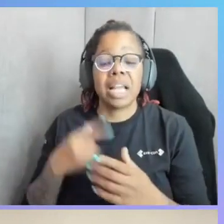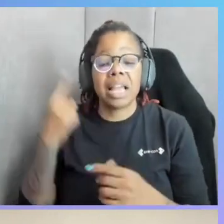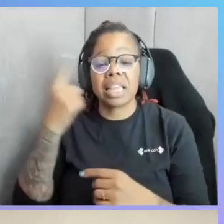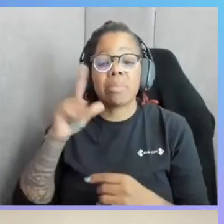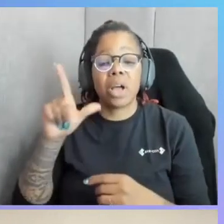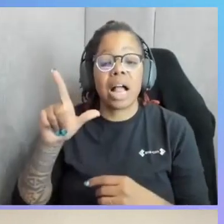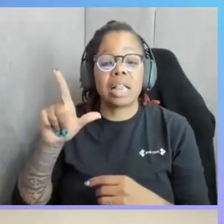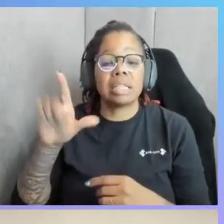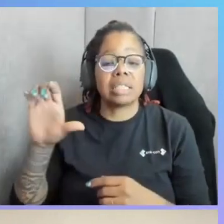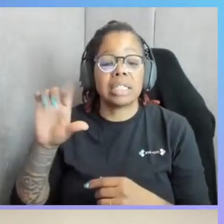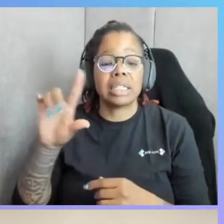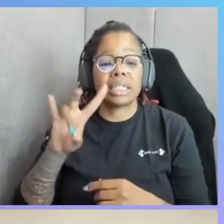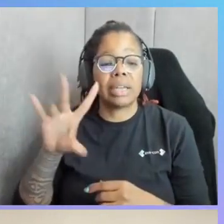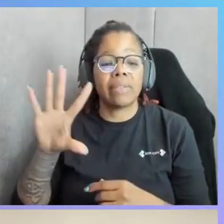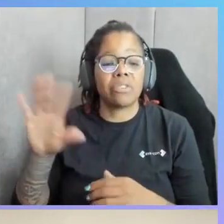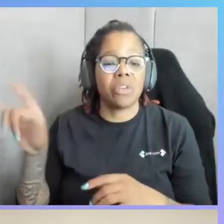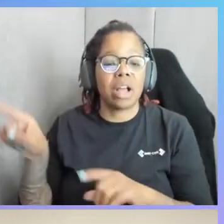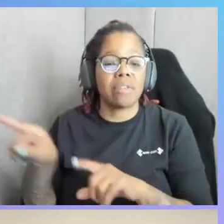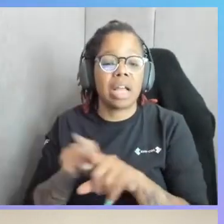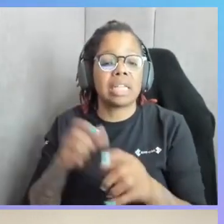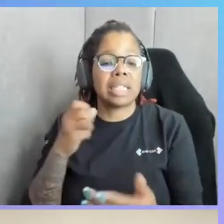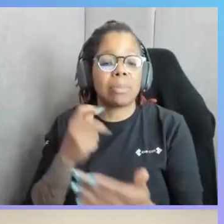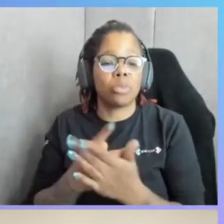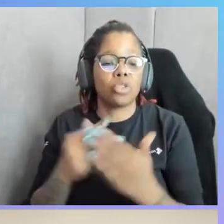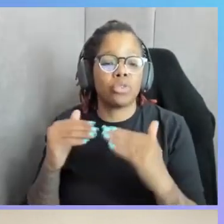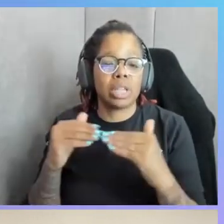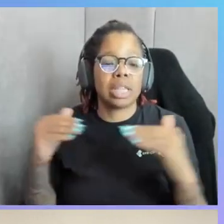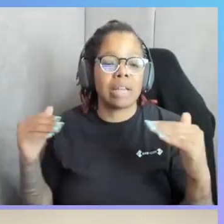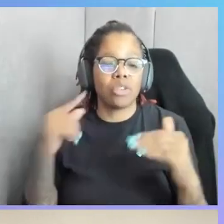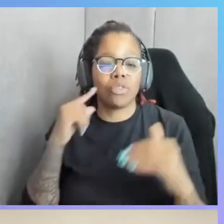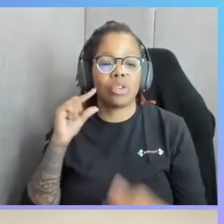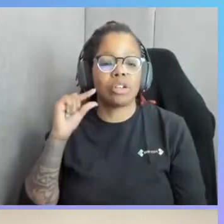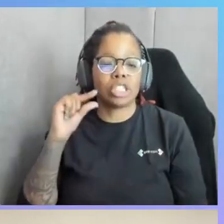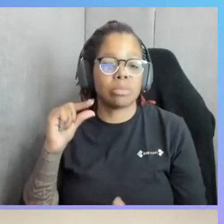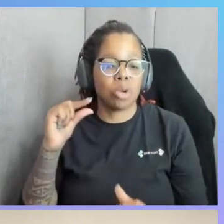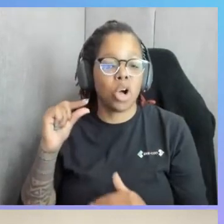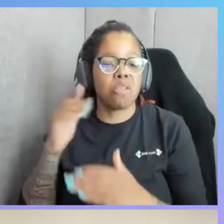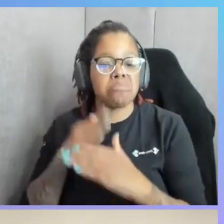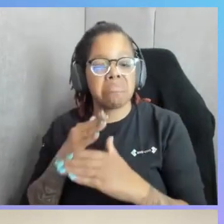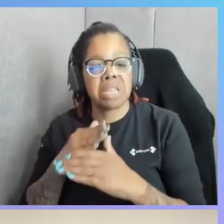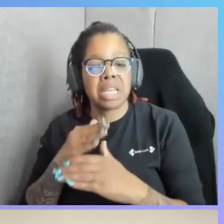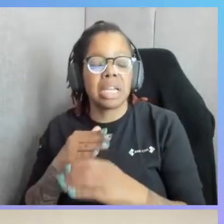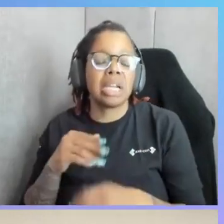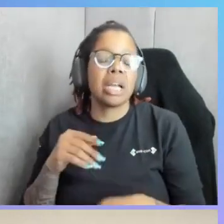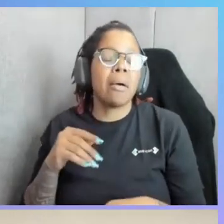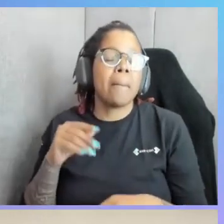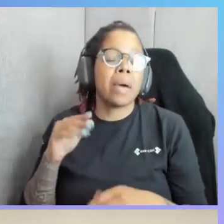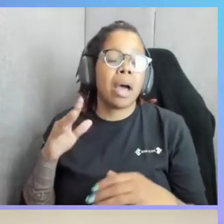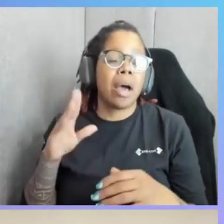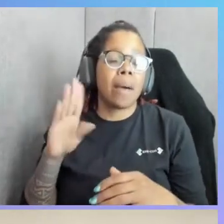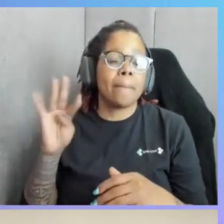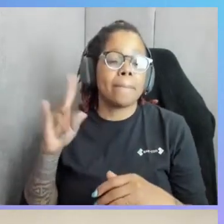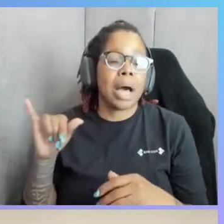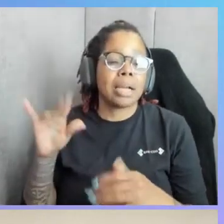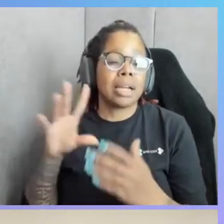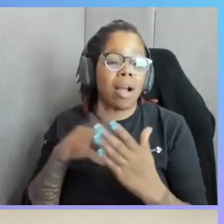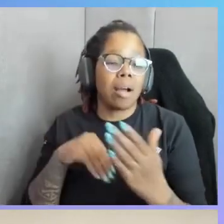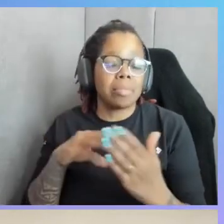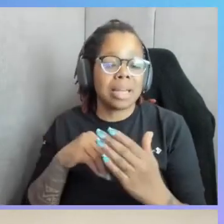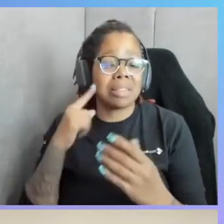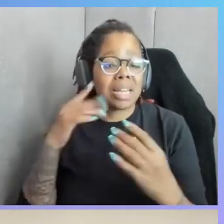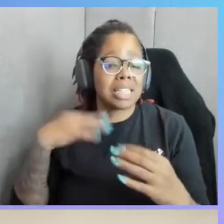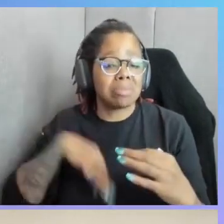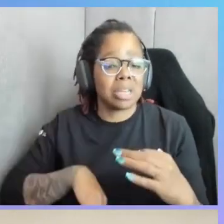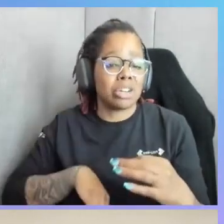LC75 as the approved level for small to medium body copy. I think it's beneficial to